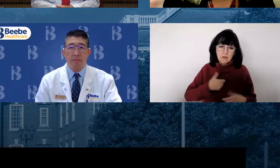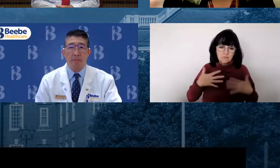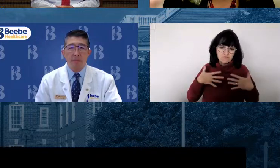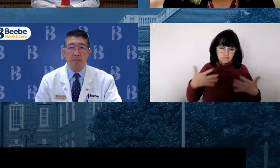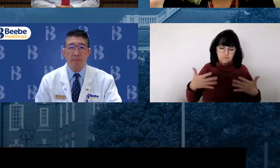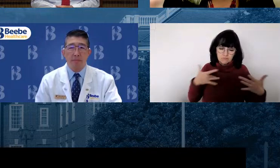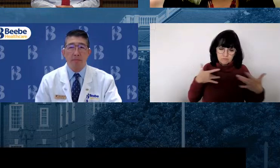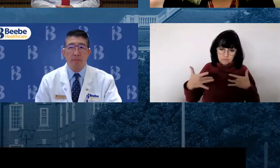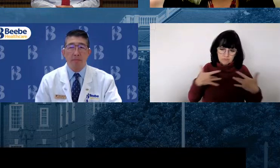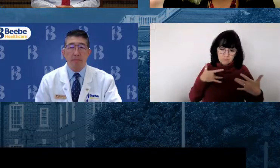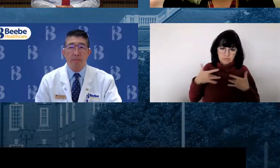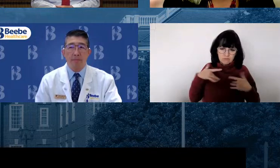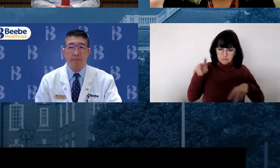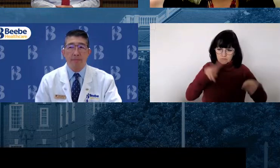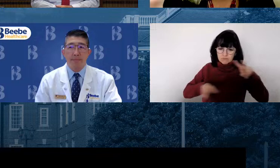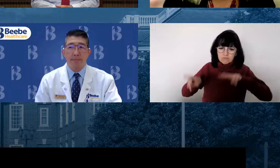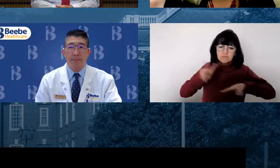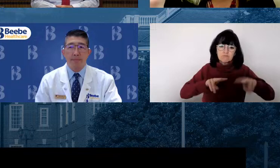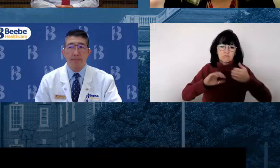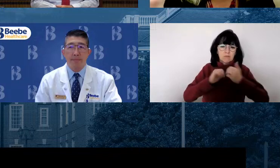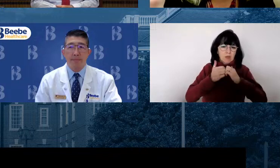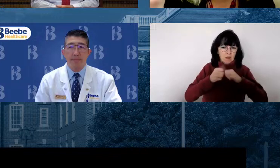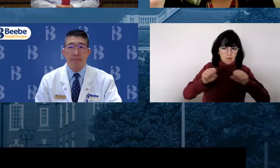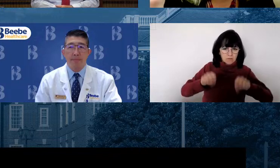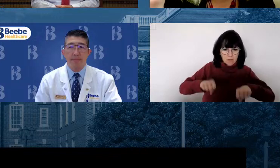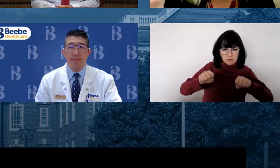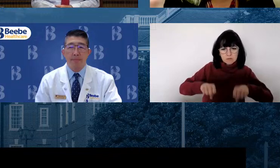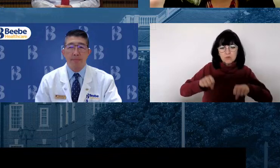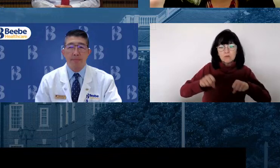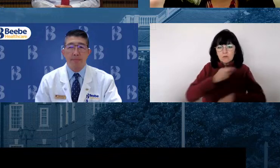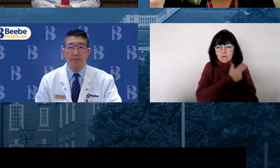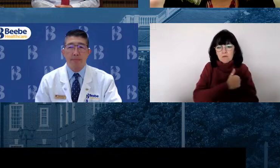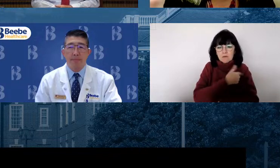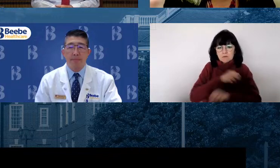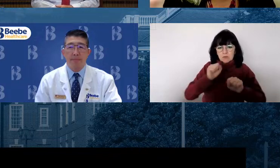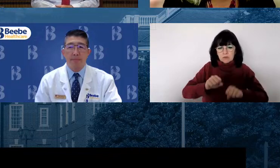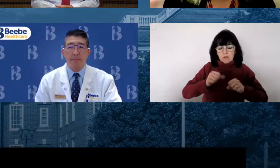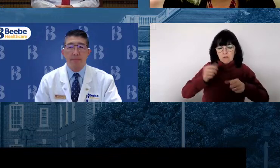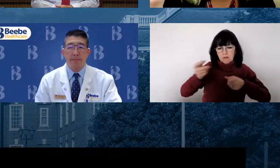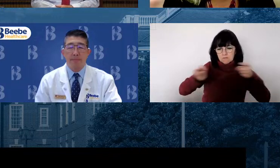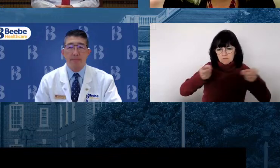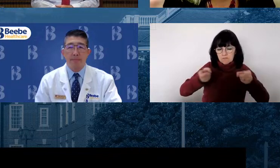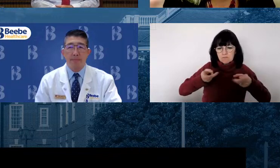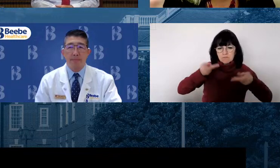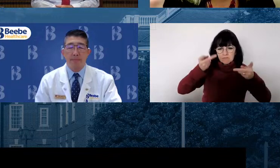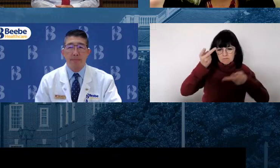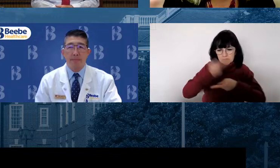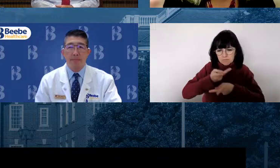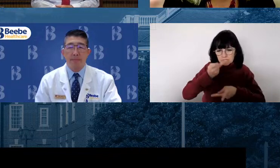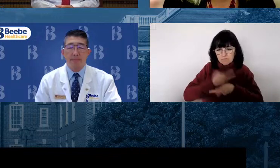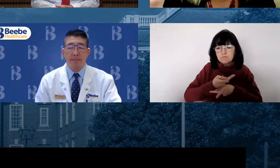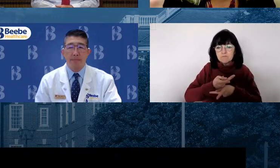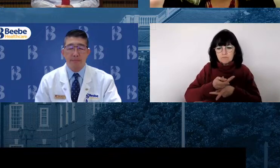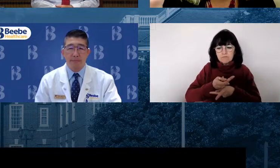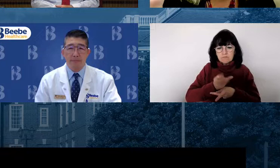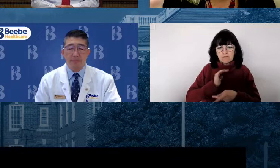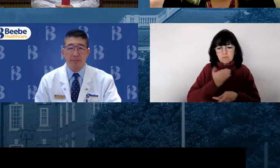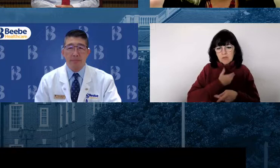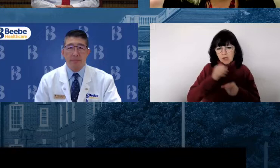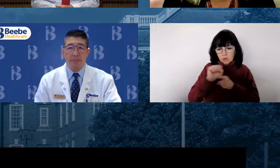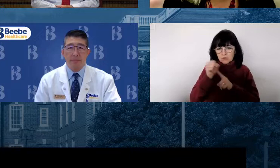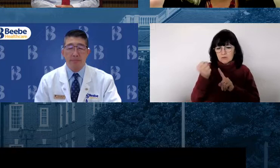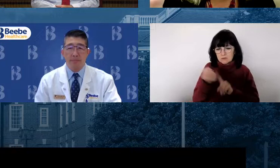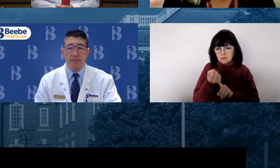little bit of how the situation that we are encountering now in December, just before